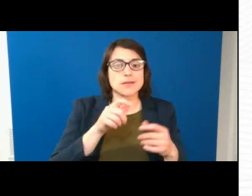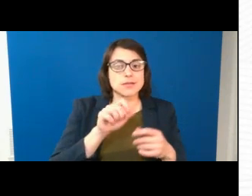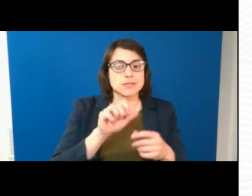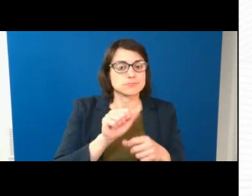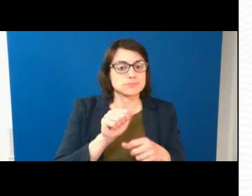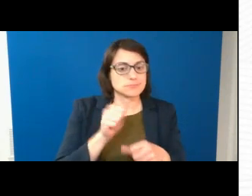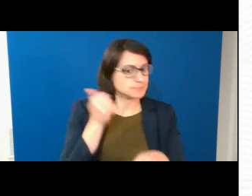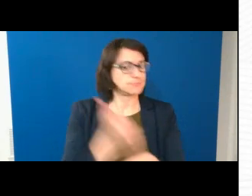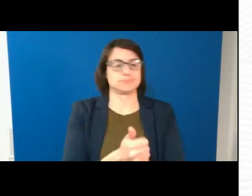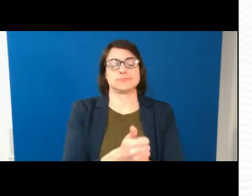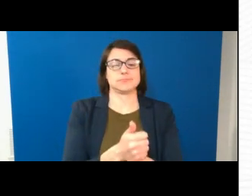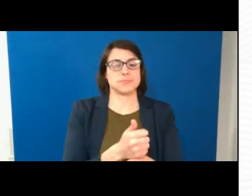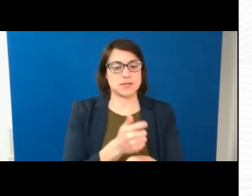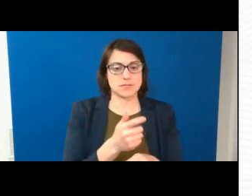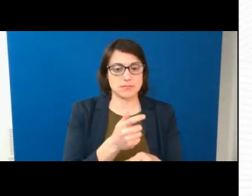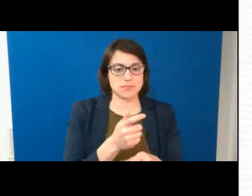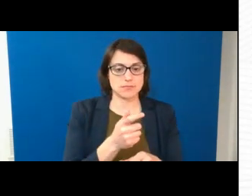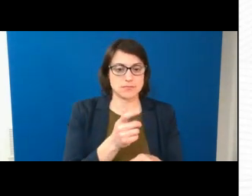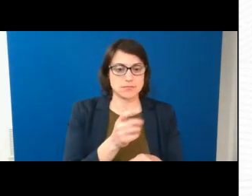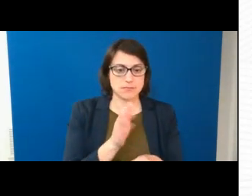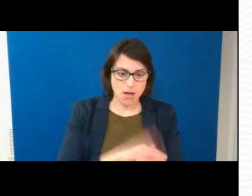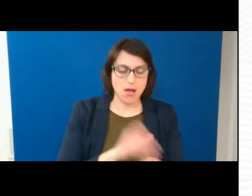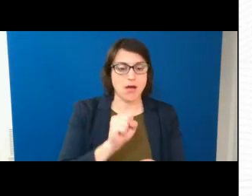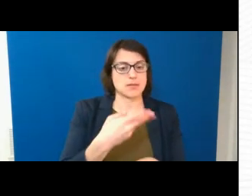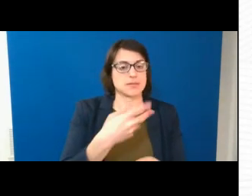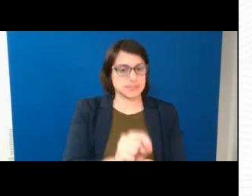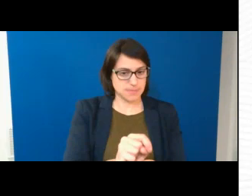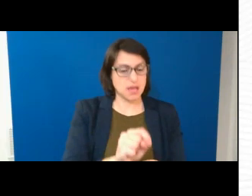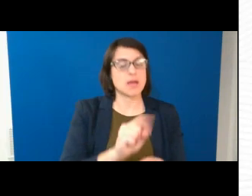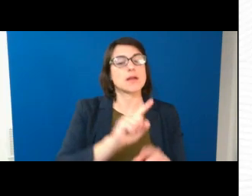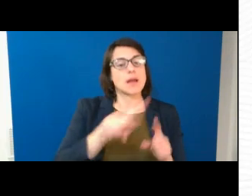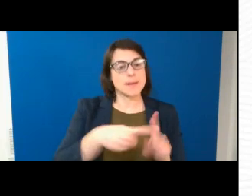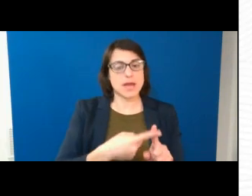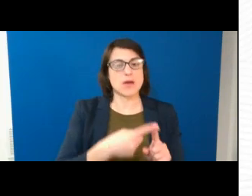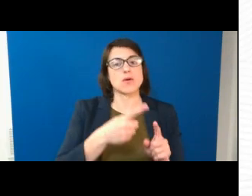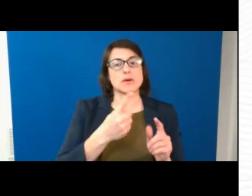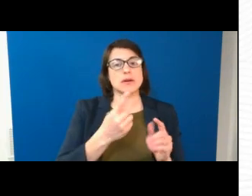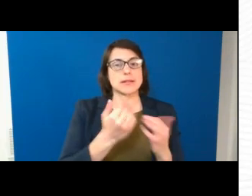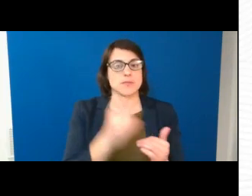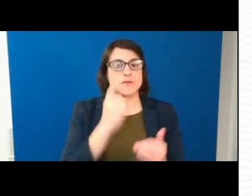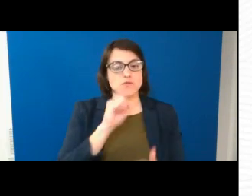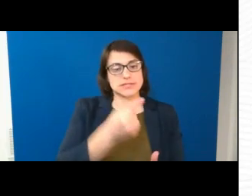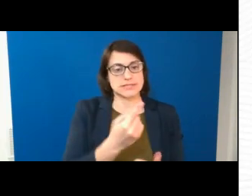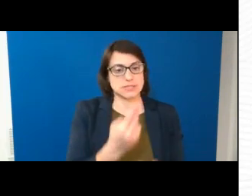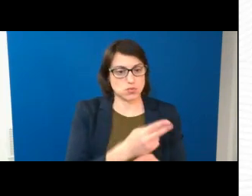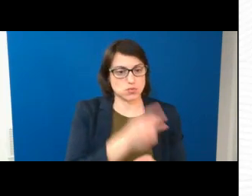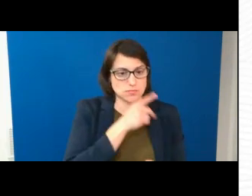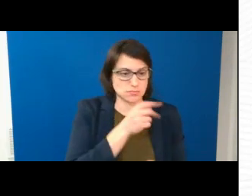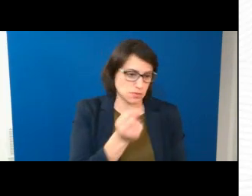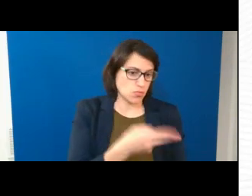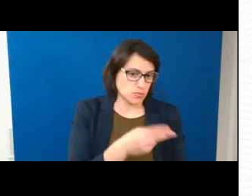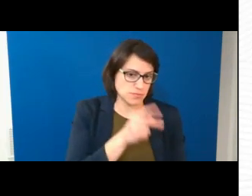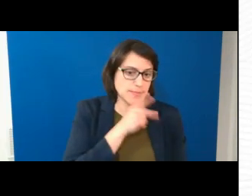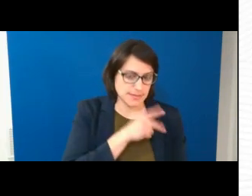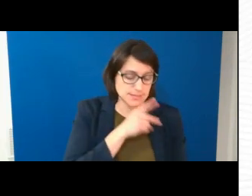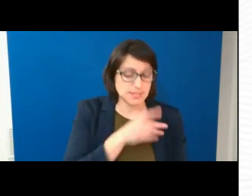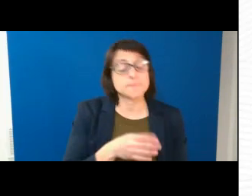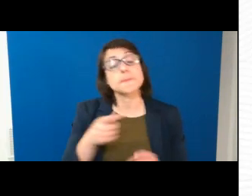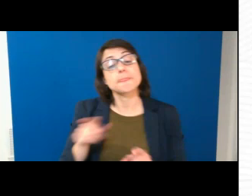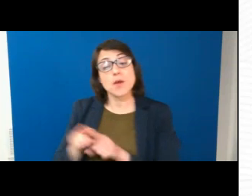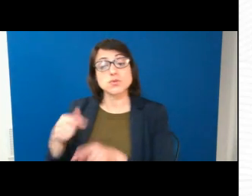visit during canvassing. We will also be hosting community events in collaboration with Keep